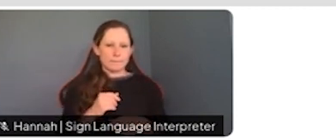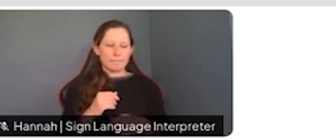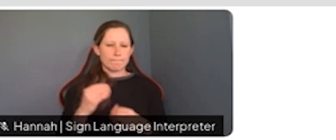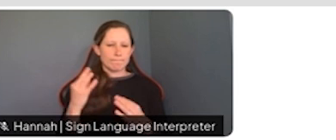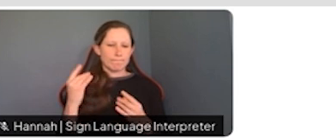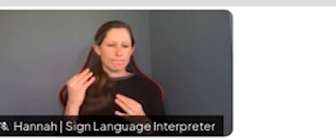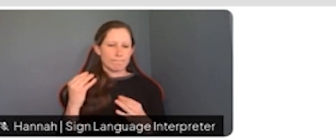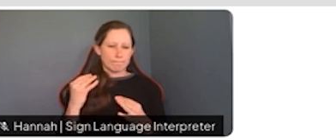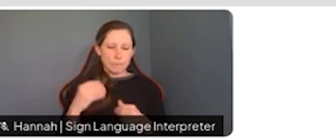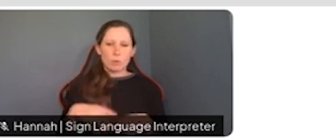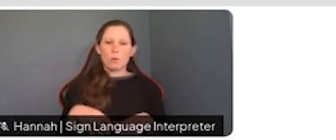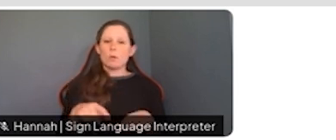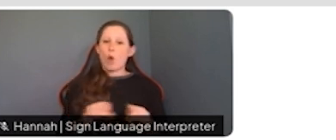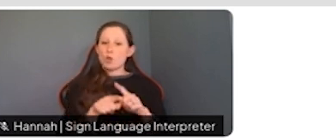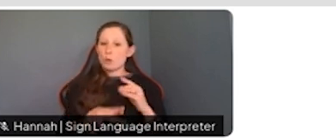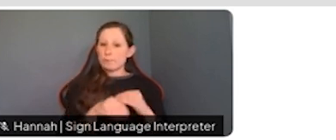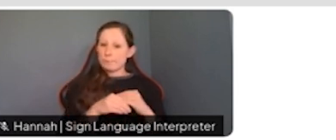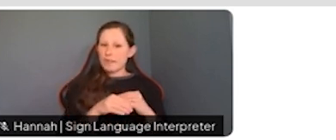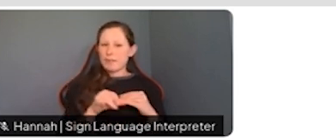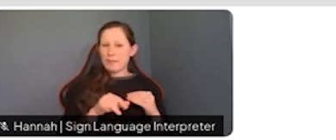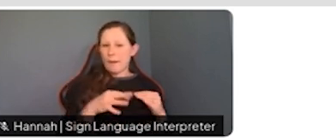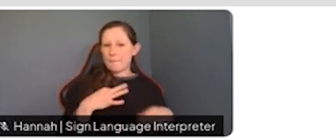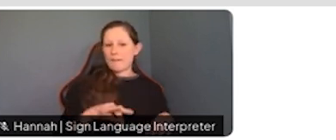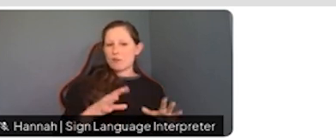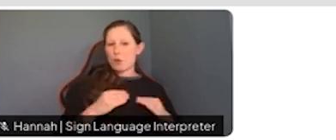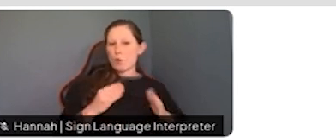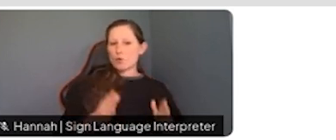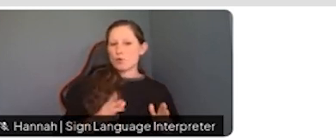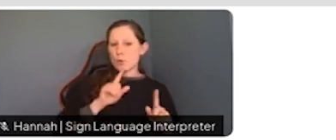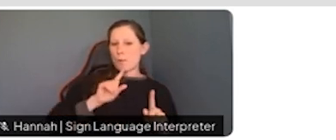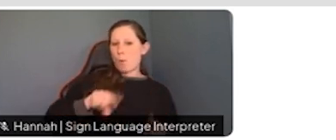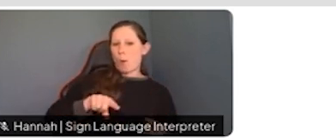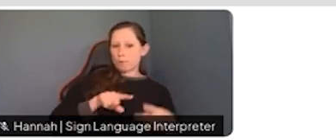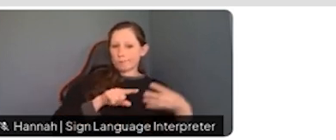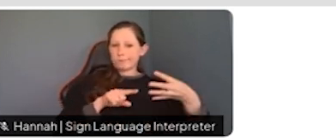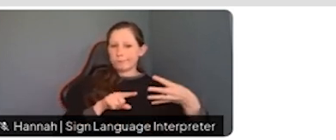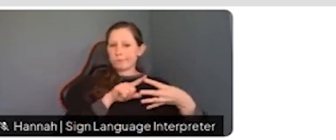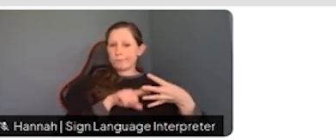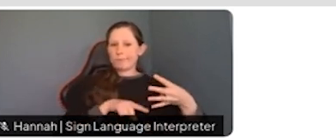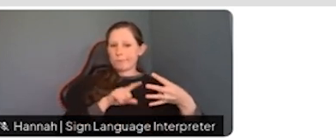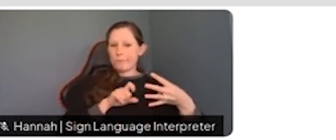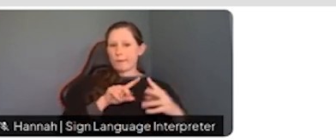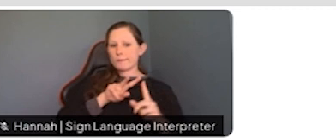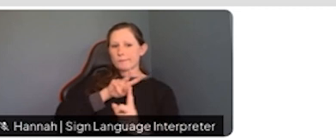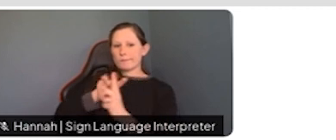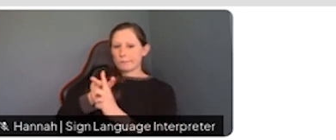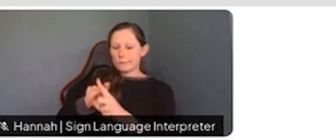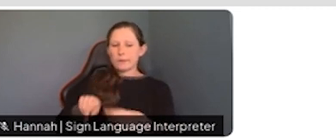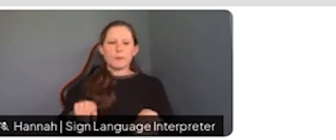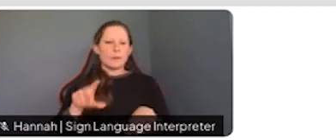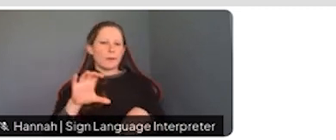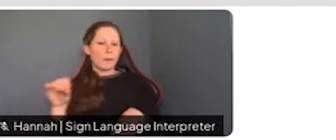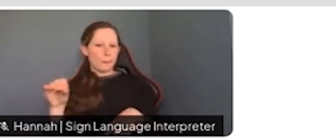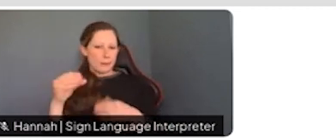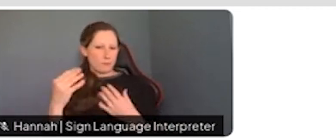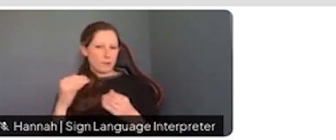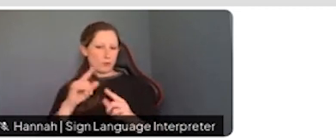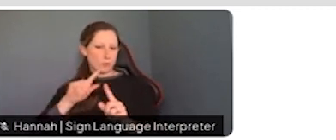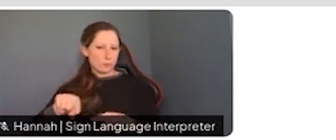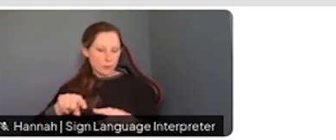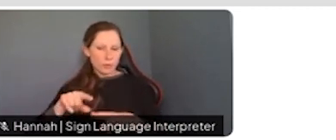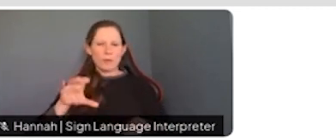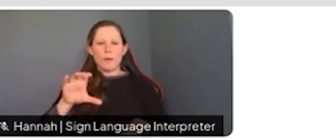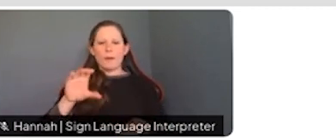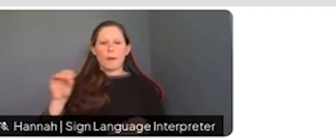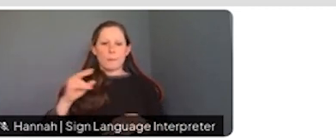But also in addition to that, so that is the beneficial owner reporting information. There's also company information reporting. So you would need company name, trade names,